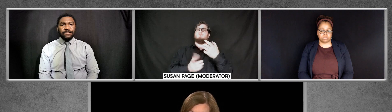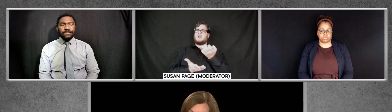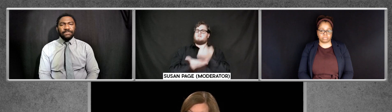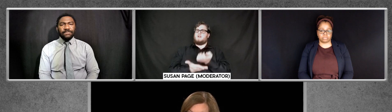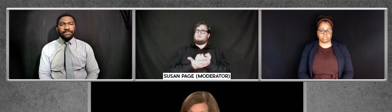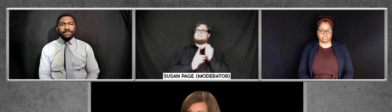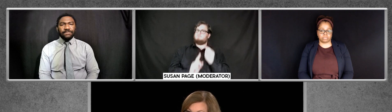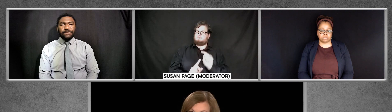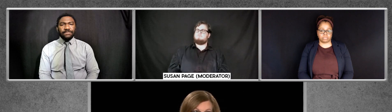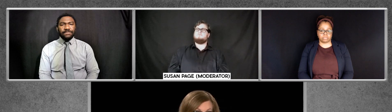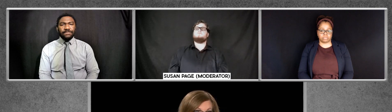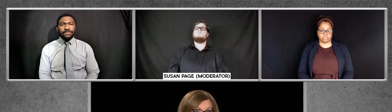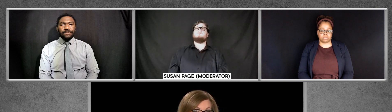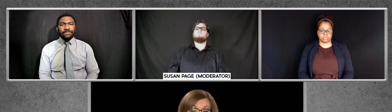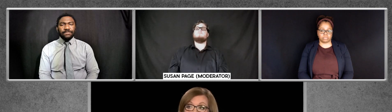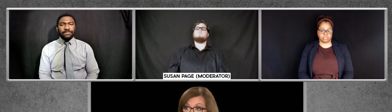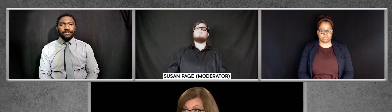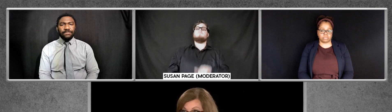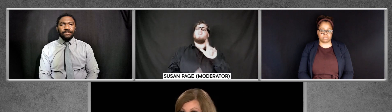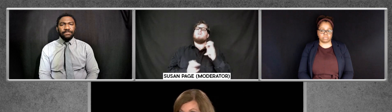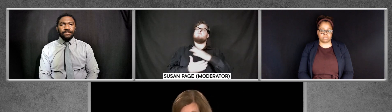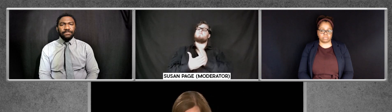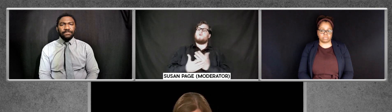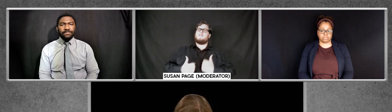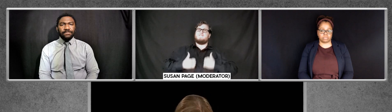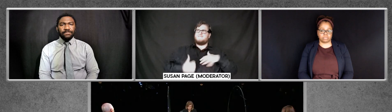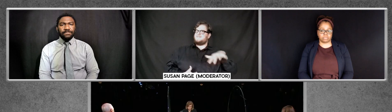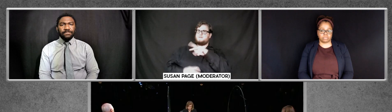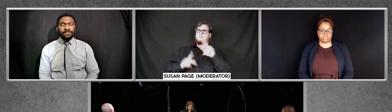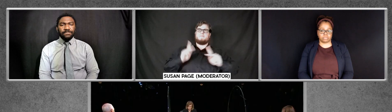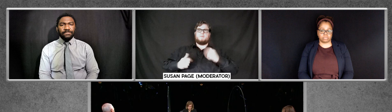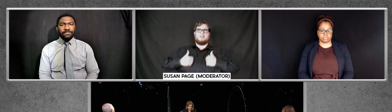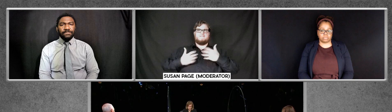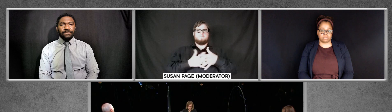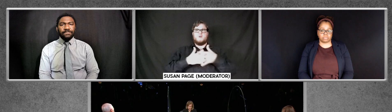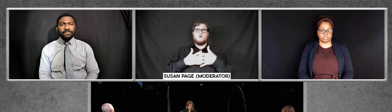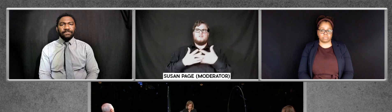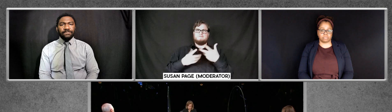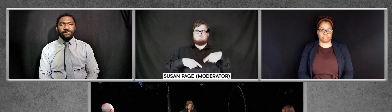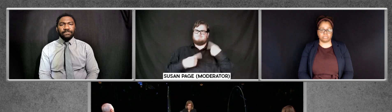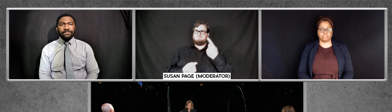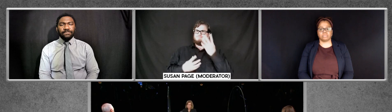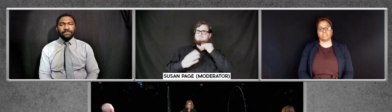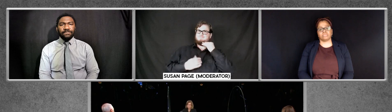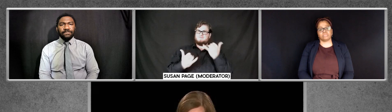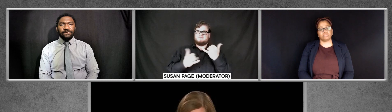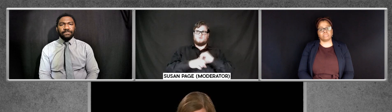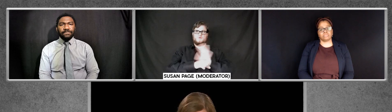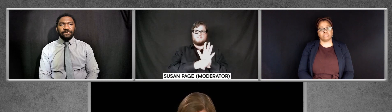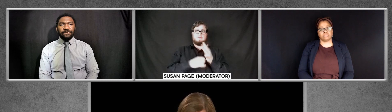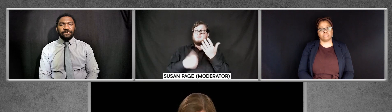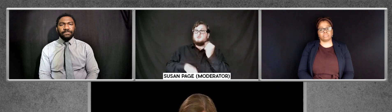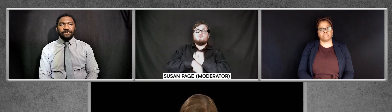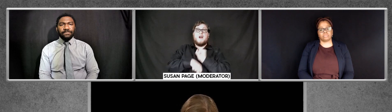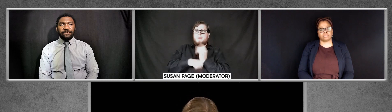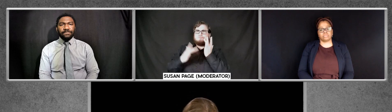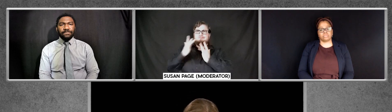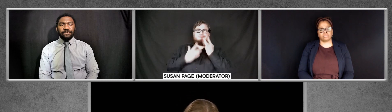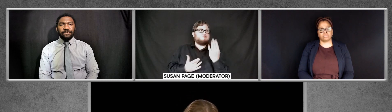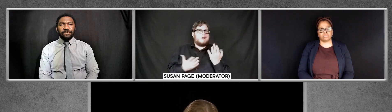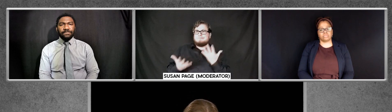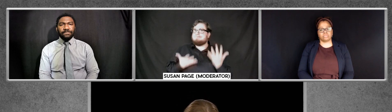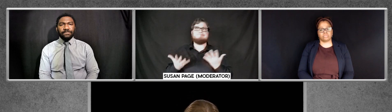of life for Americans that's been so affected by this coronavirus. We have a jobs crisis brewing. On Friday,